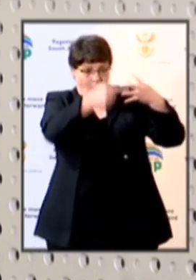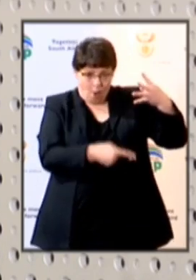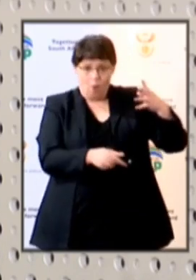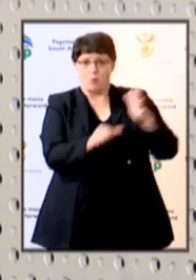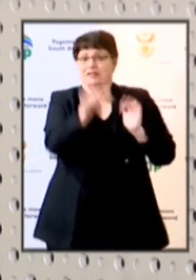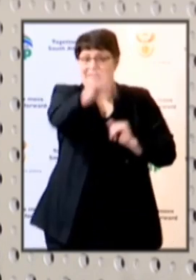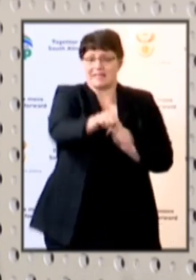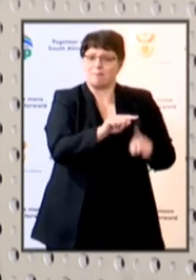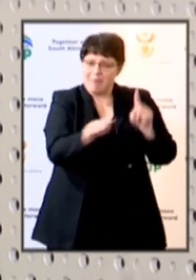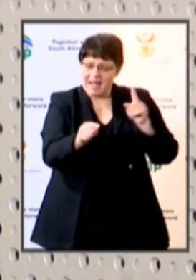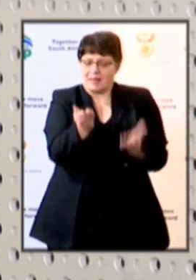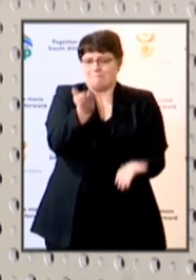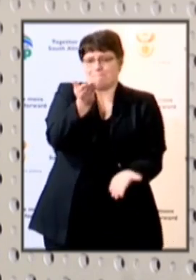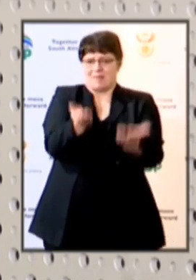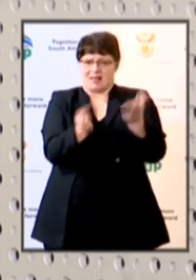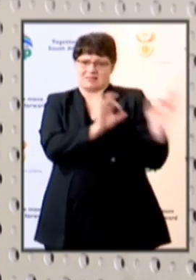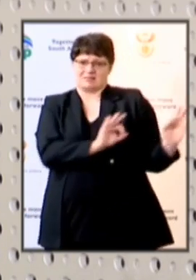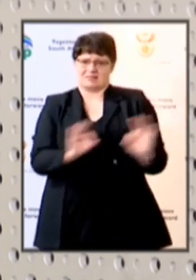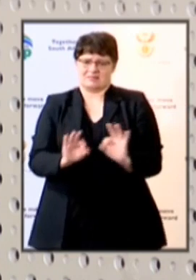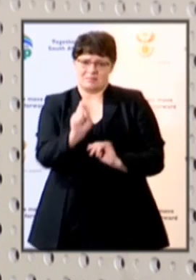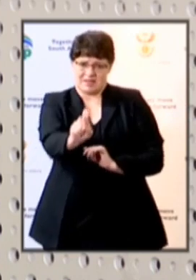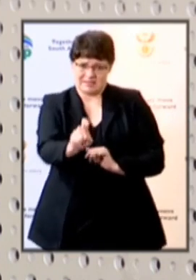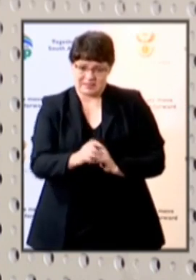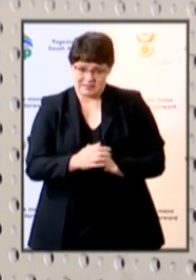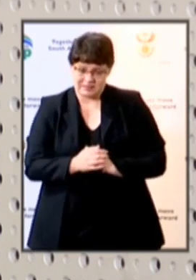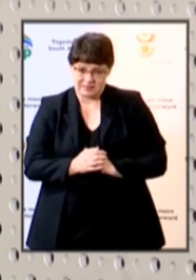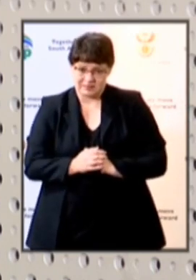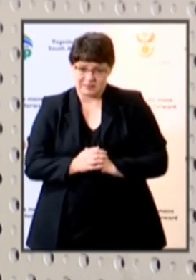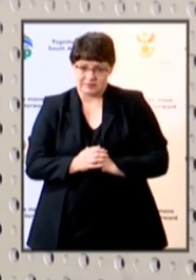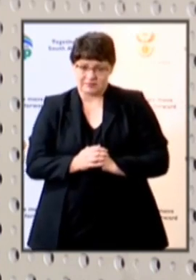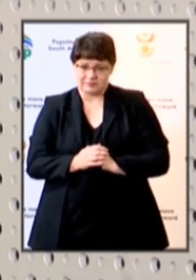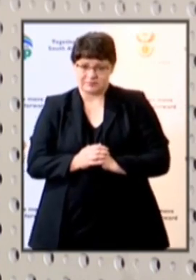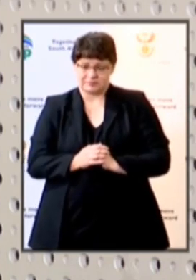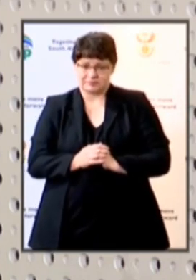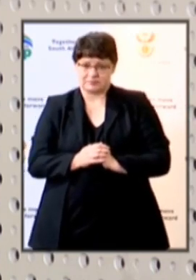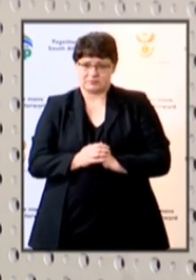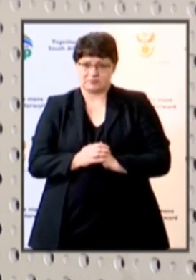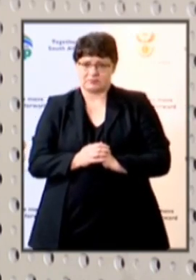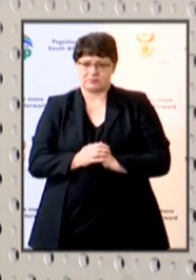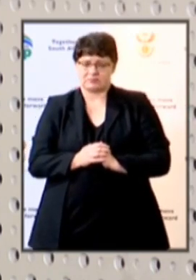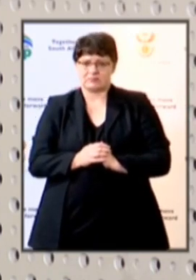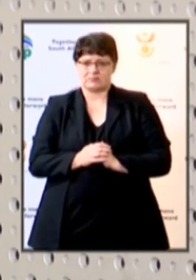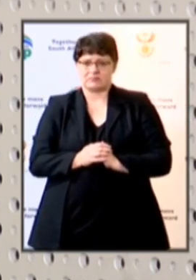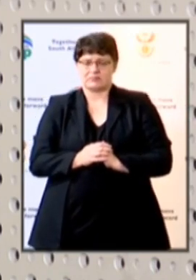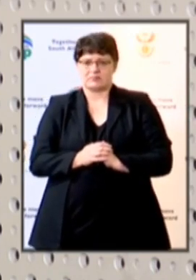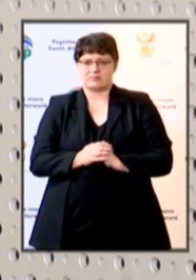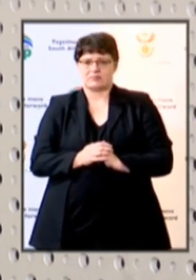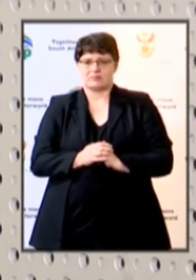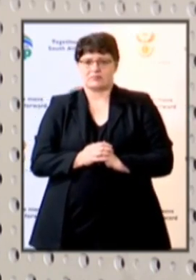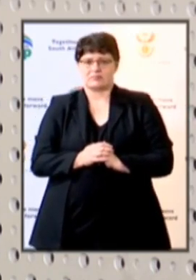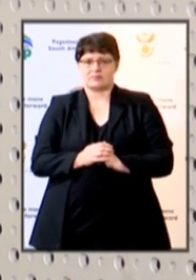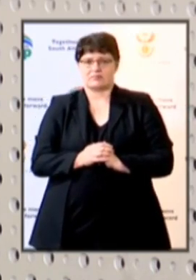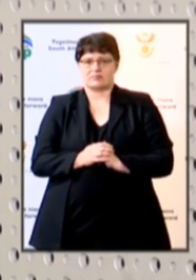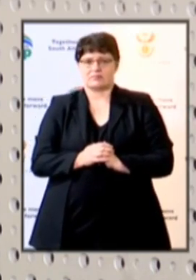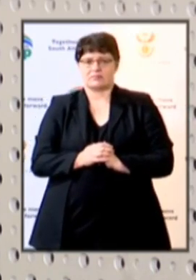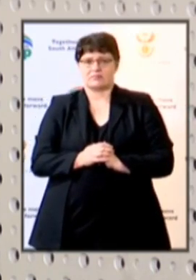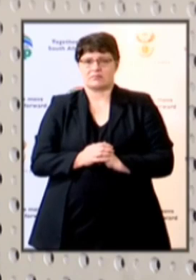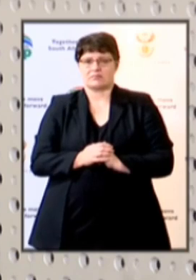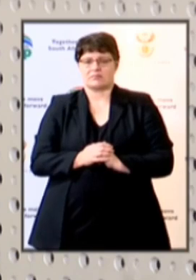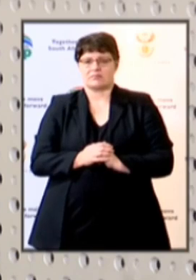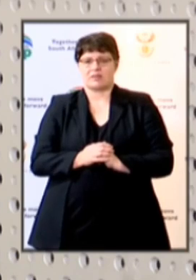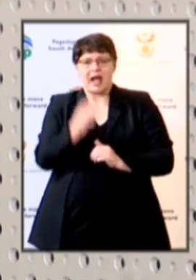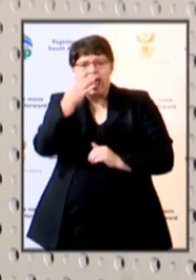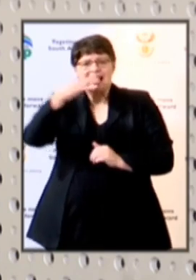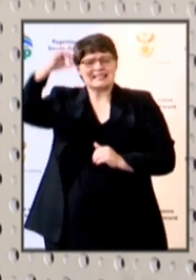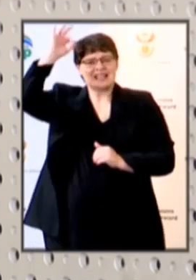important. And the new arrangements that government is seeking to put into place will be based on a